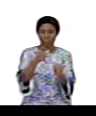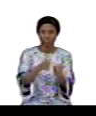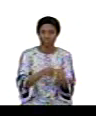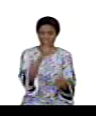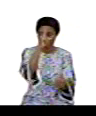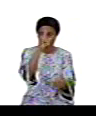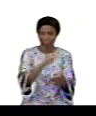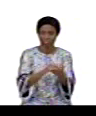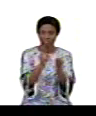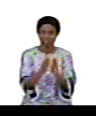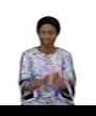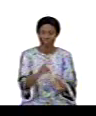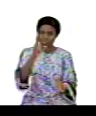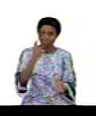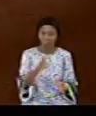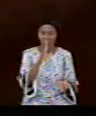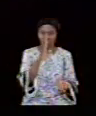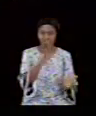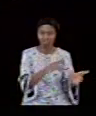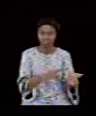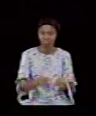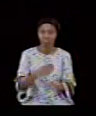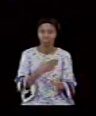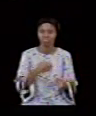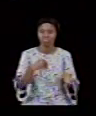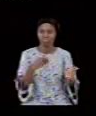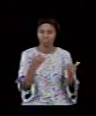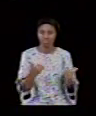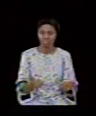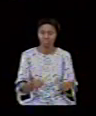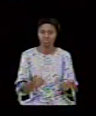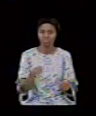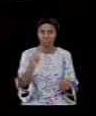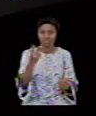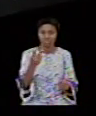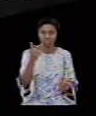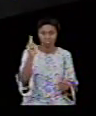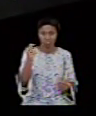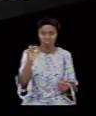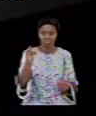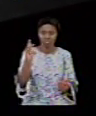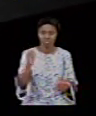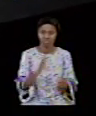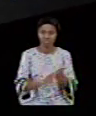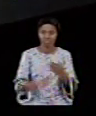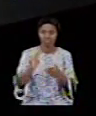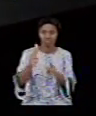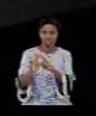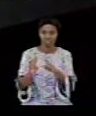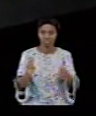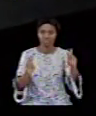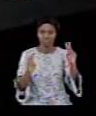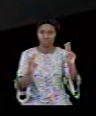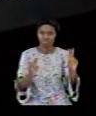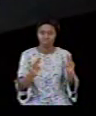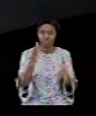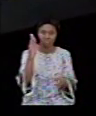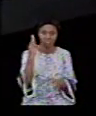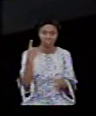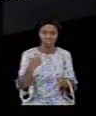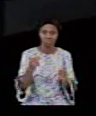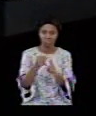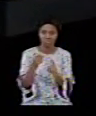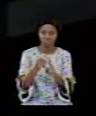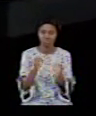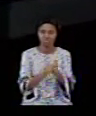every believer must be available second Timothy chapter 4 verse 2 preach the word that's a command